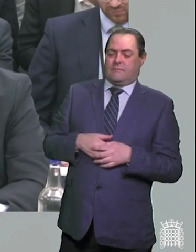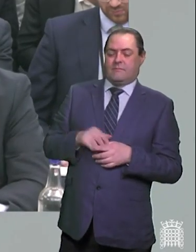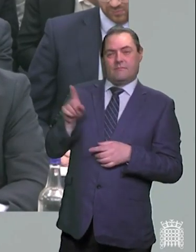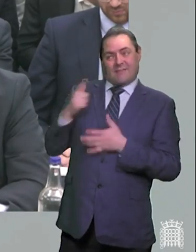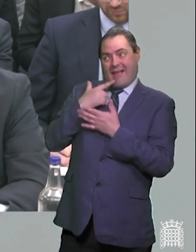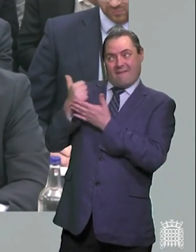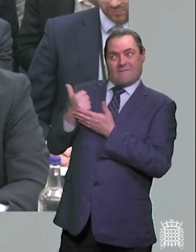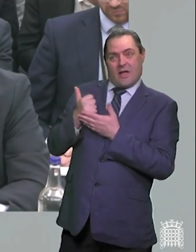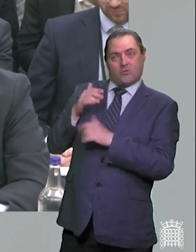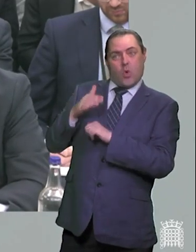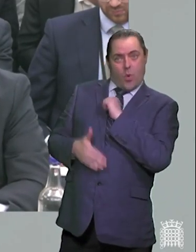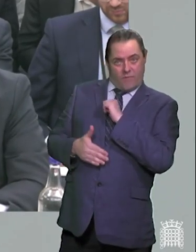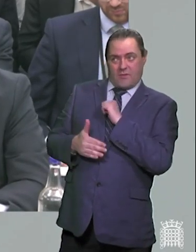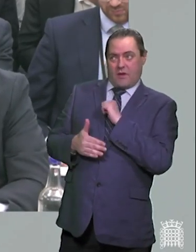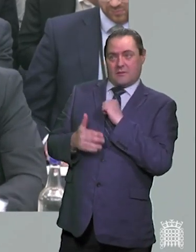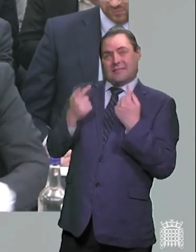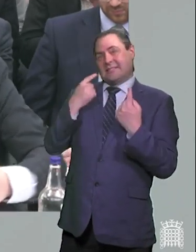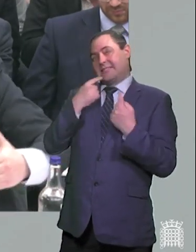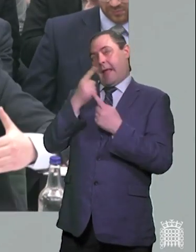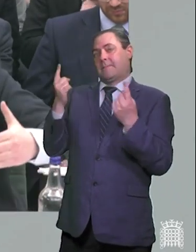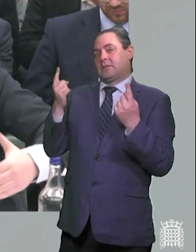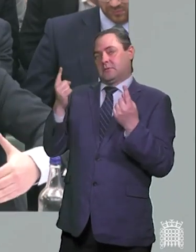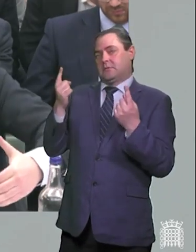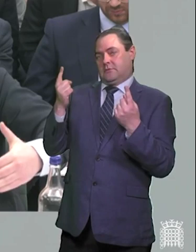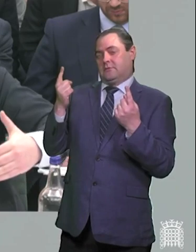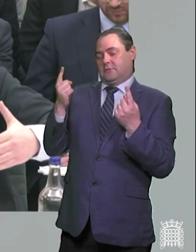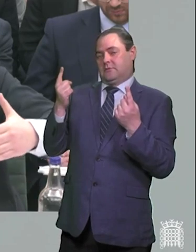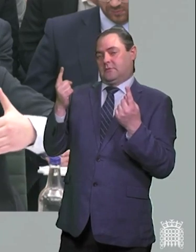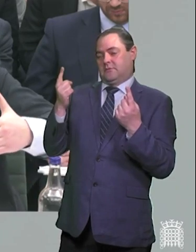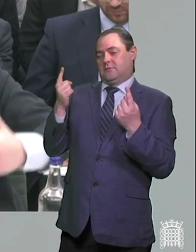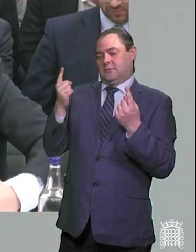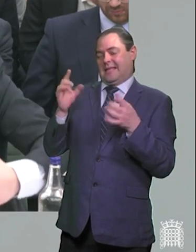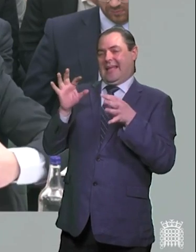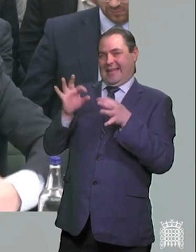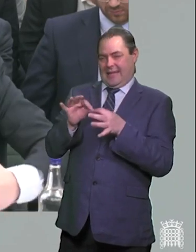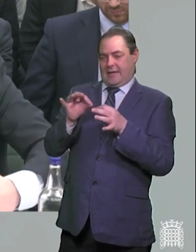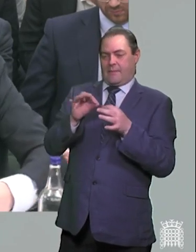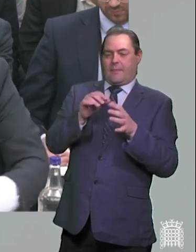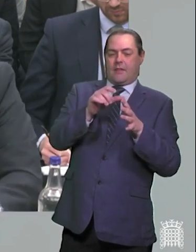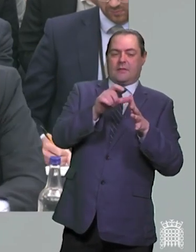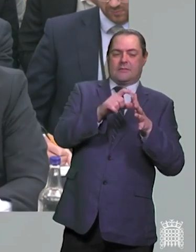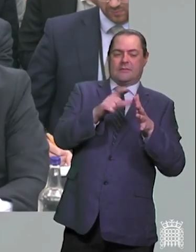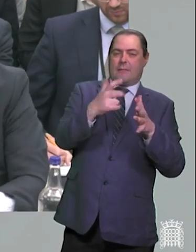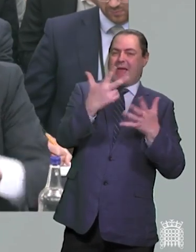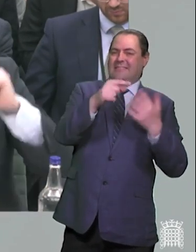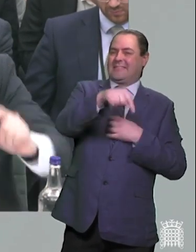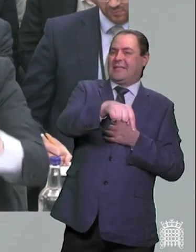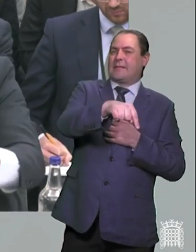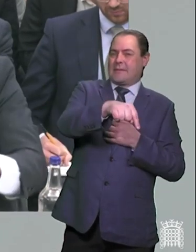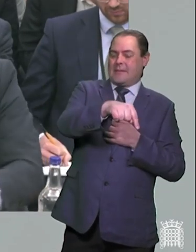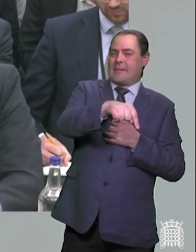he was giving me was in relation to a statement that I was making about the December the 18th event and